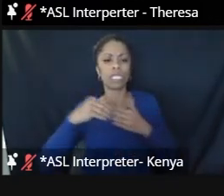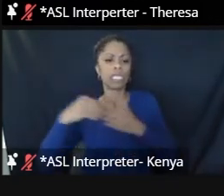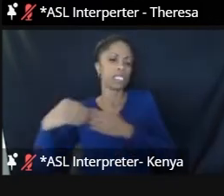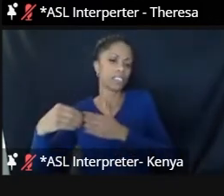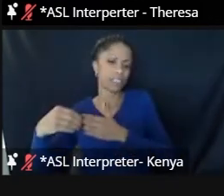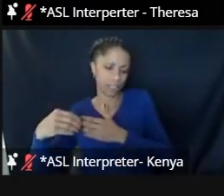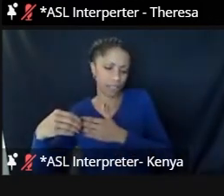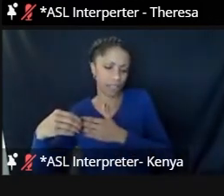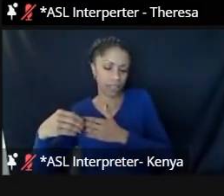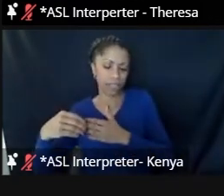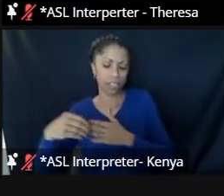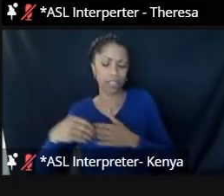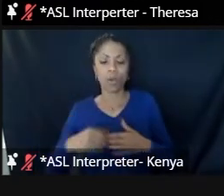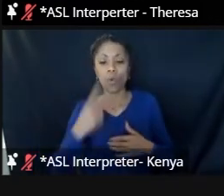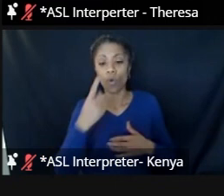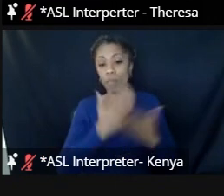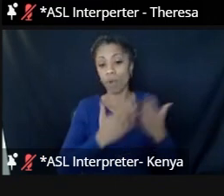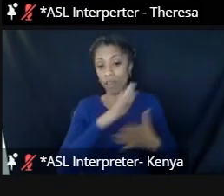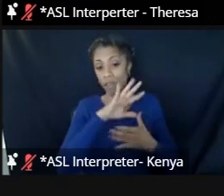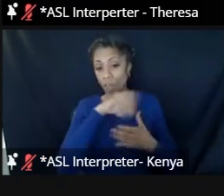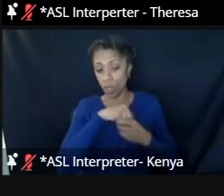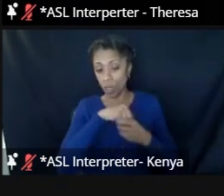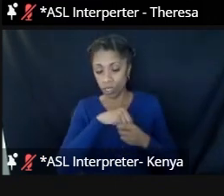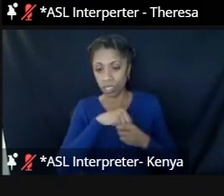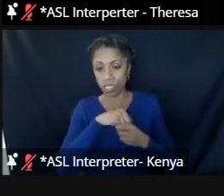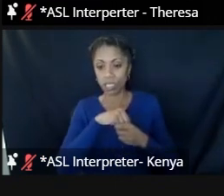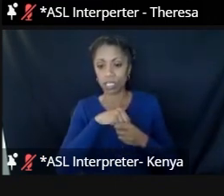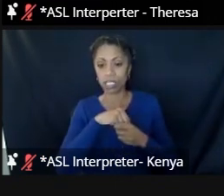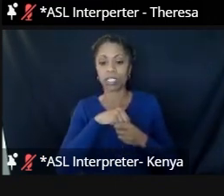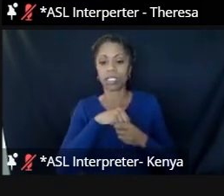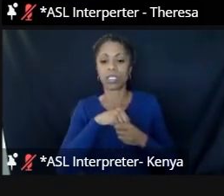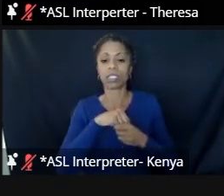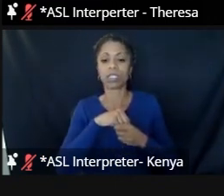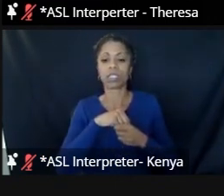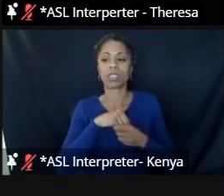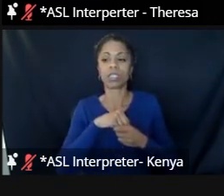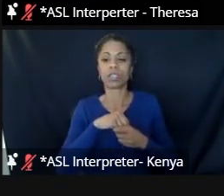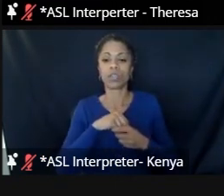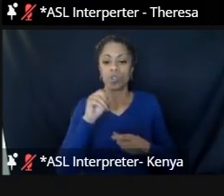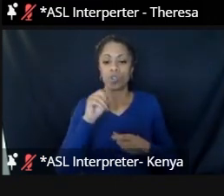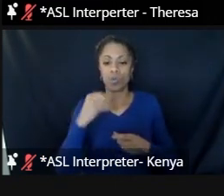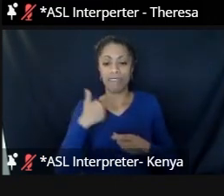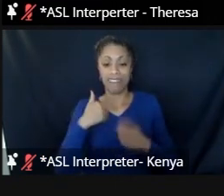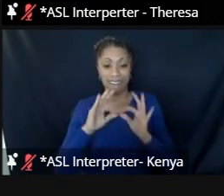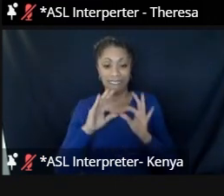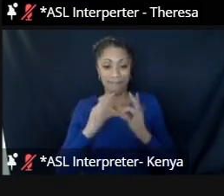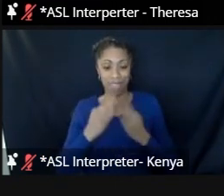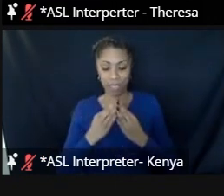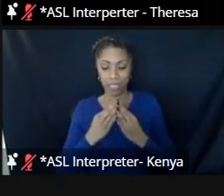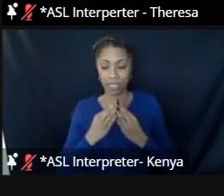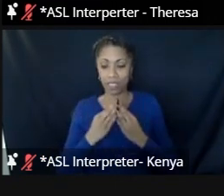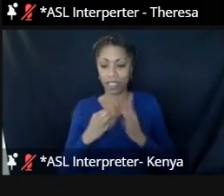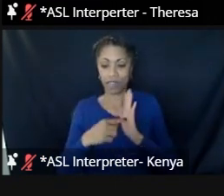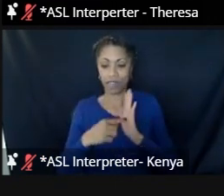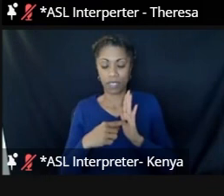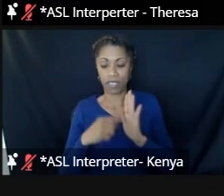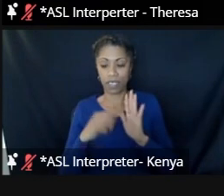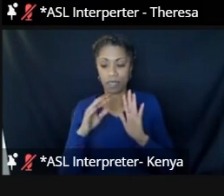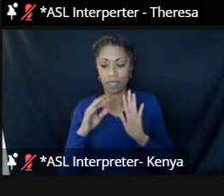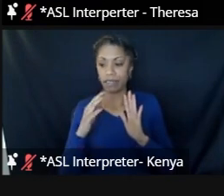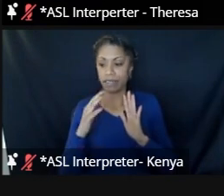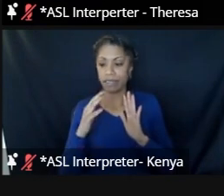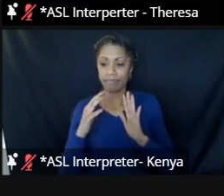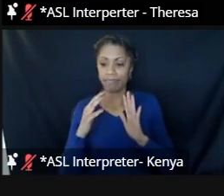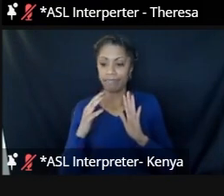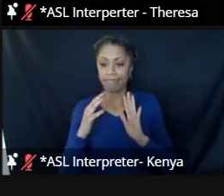around inclusion here has been, do we have families that represent students who are learning English? Do we have families